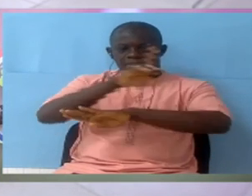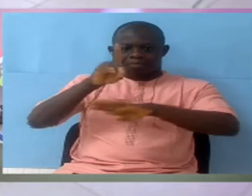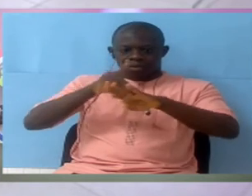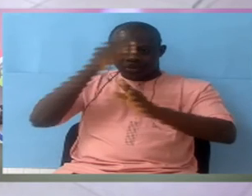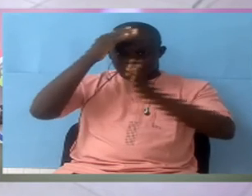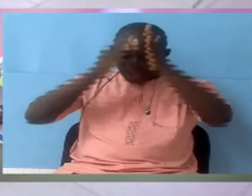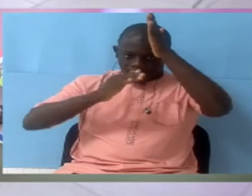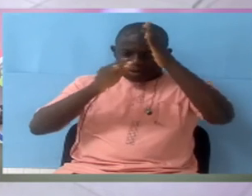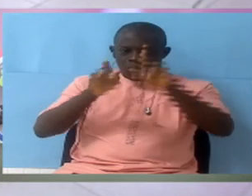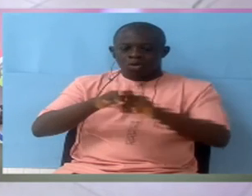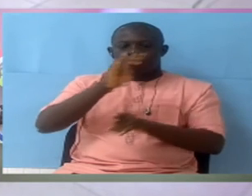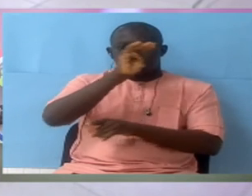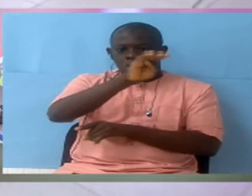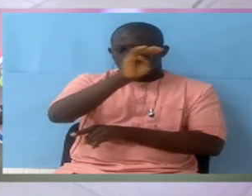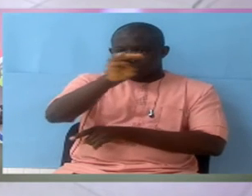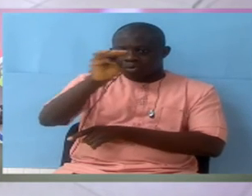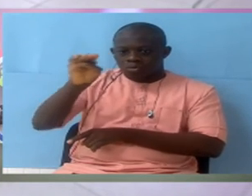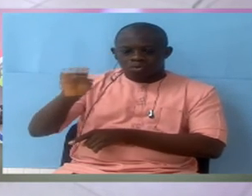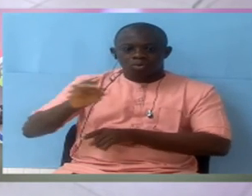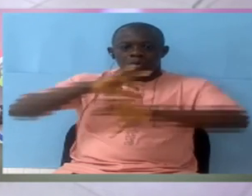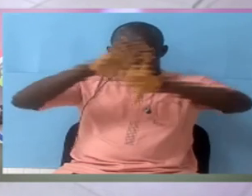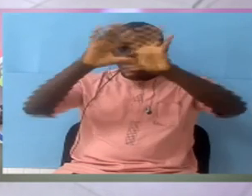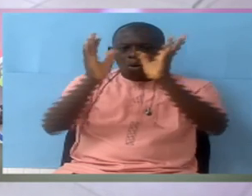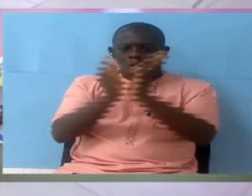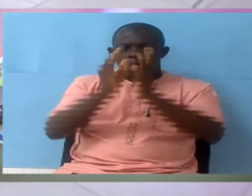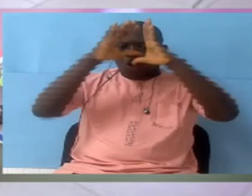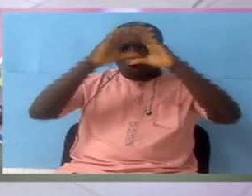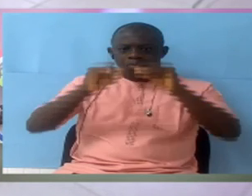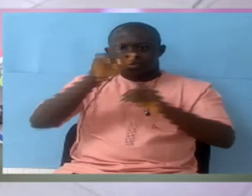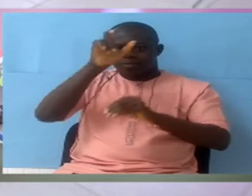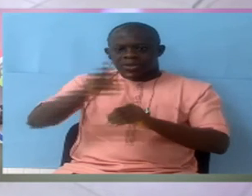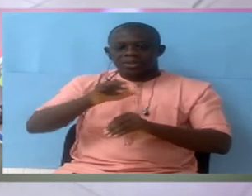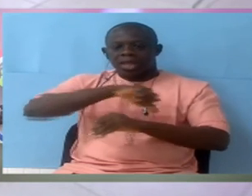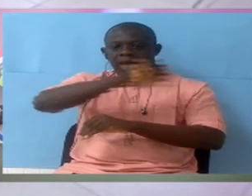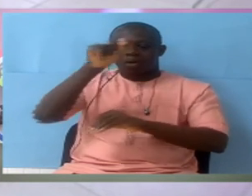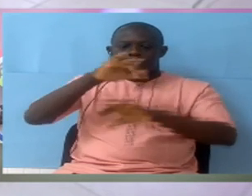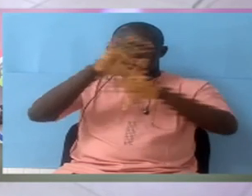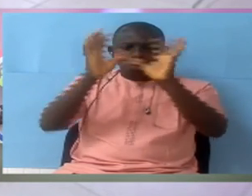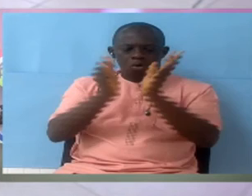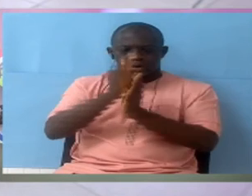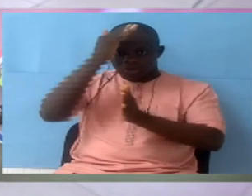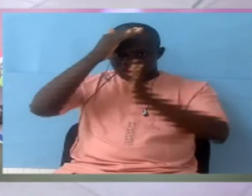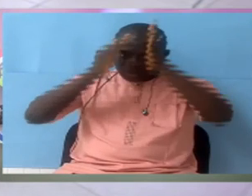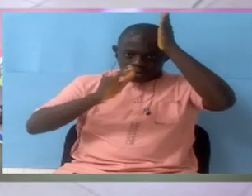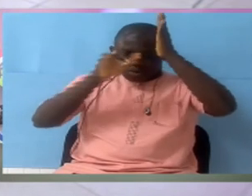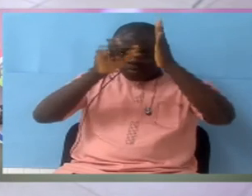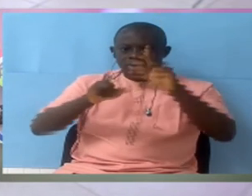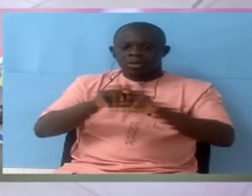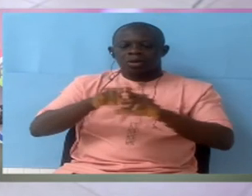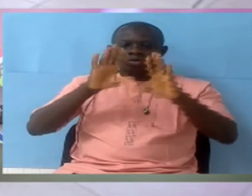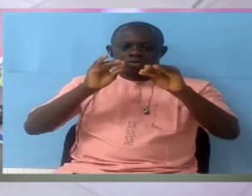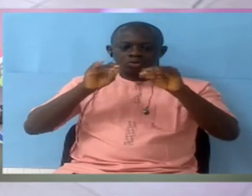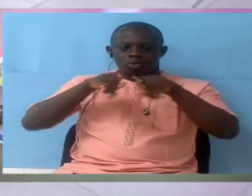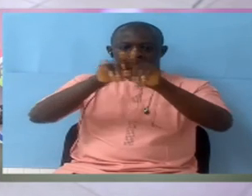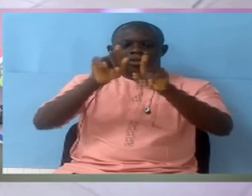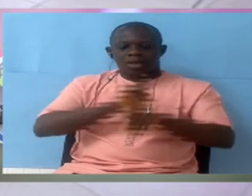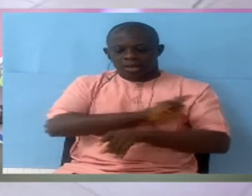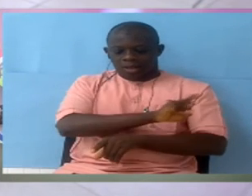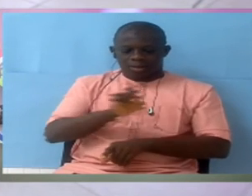you parade all the officers and soldiers, nga dajale officer ye soldar yep, and talk to them. Waxa